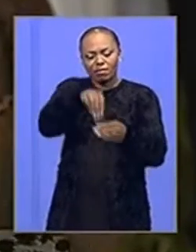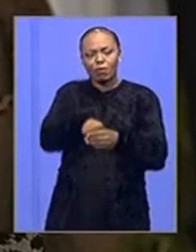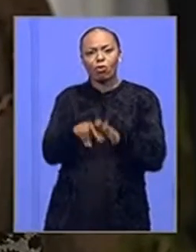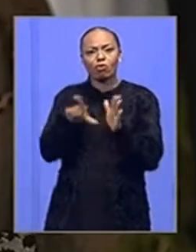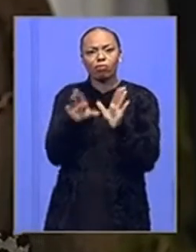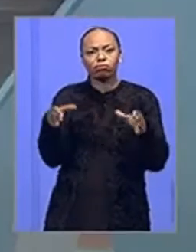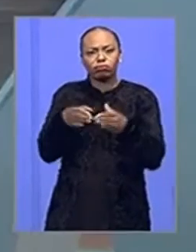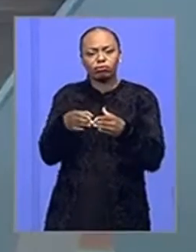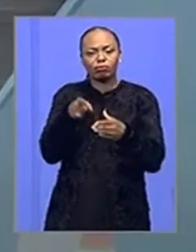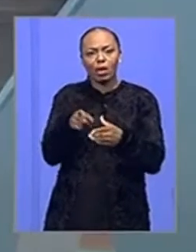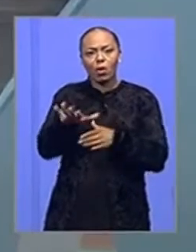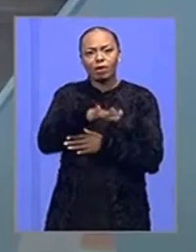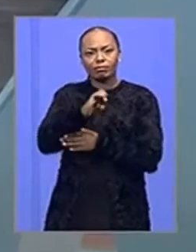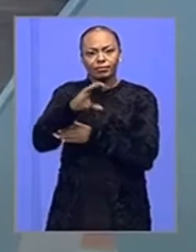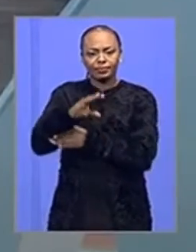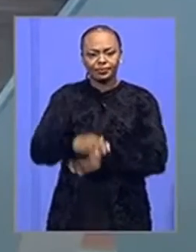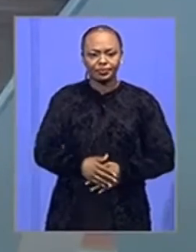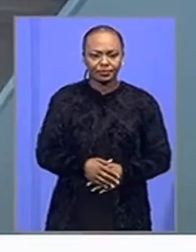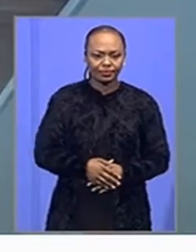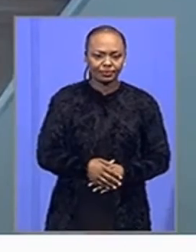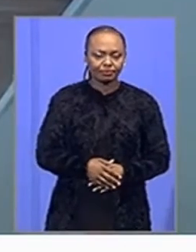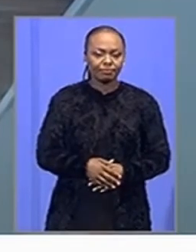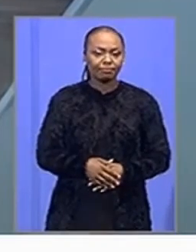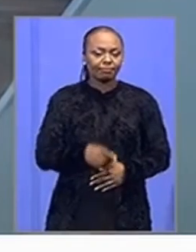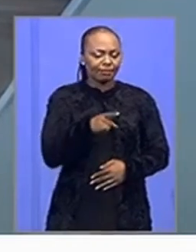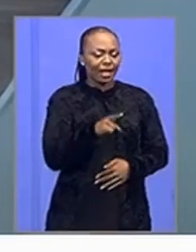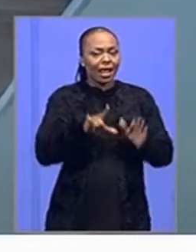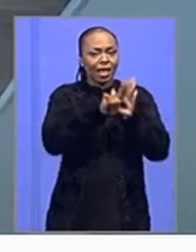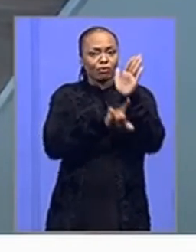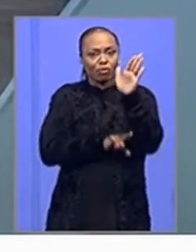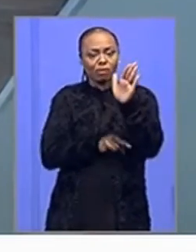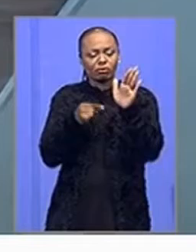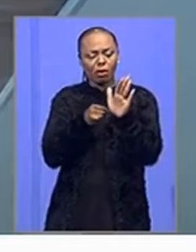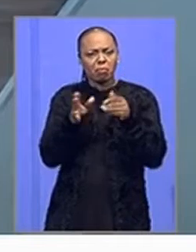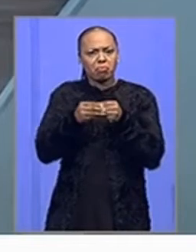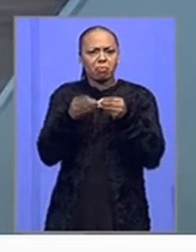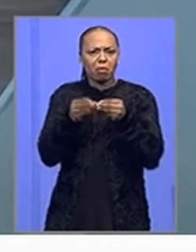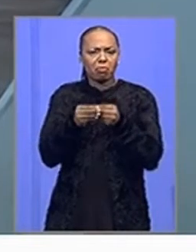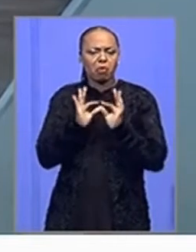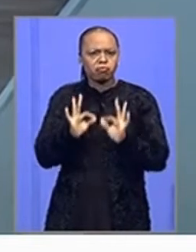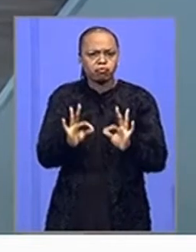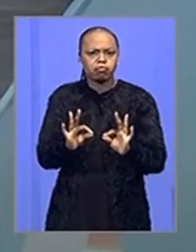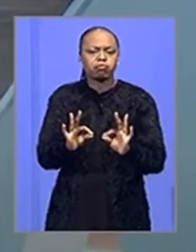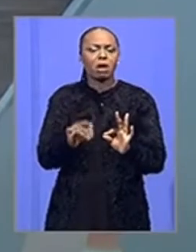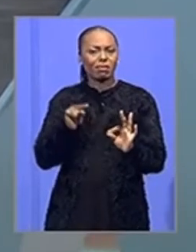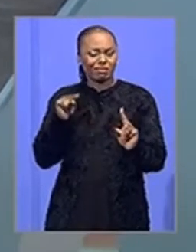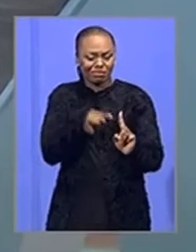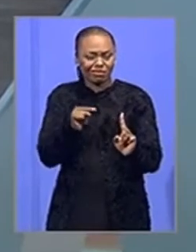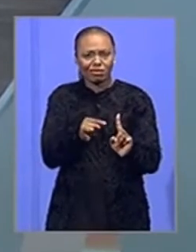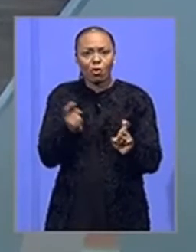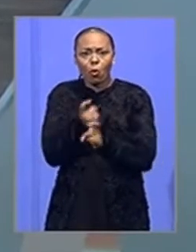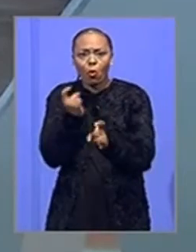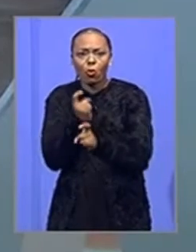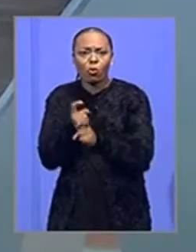Botjhabela. He was a charismatic member of the provincial legislature who was always keen on engaging on